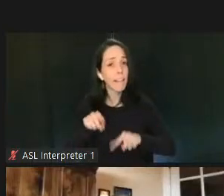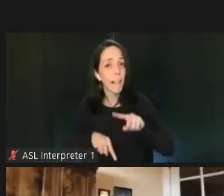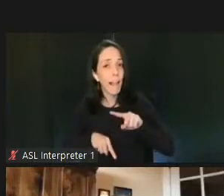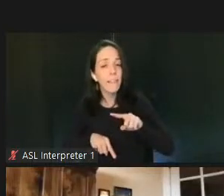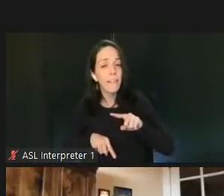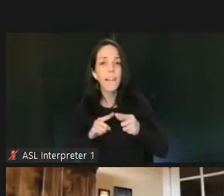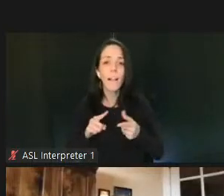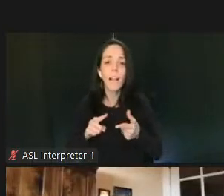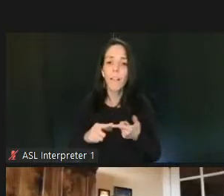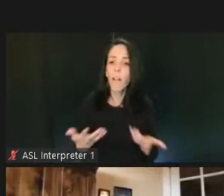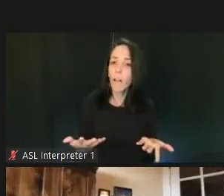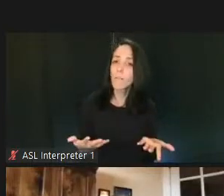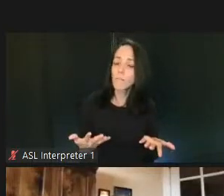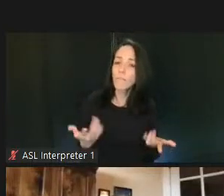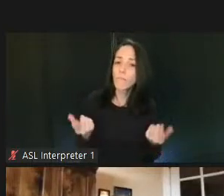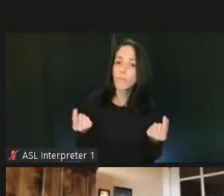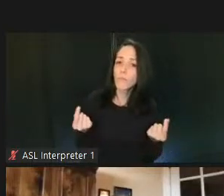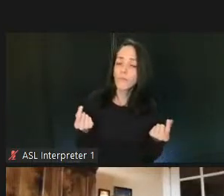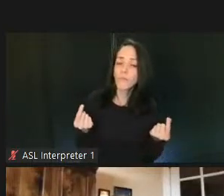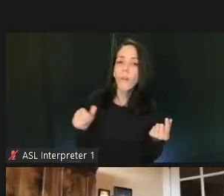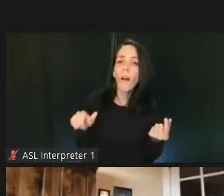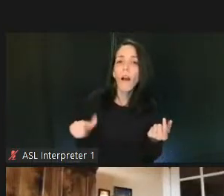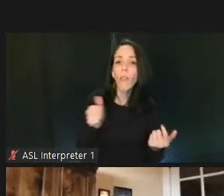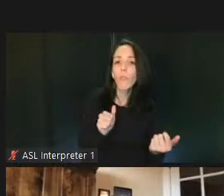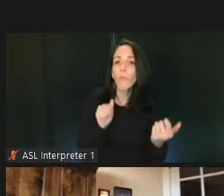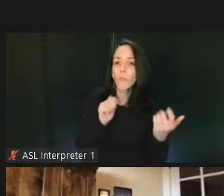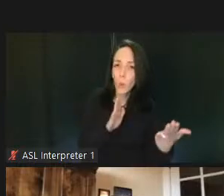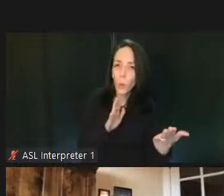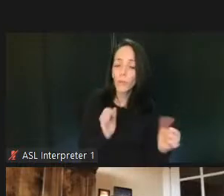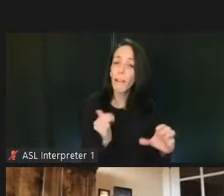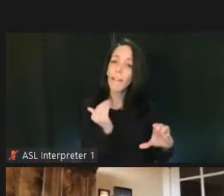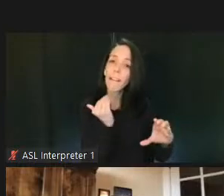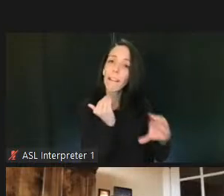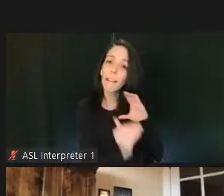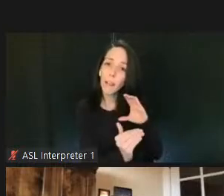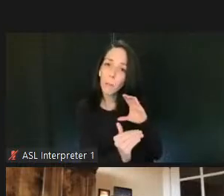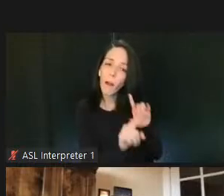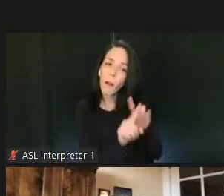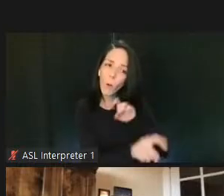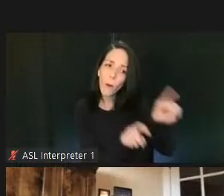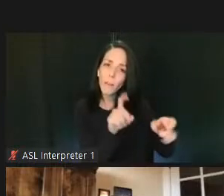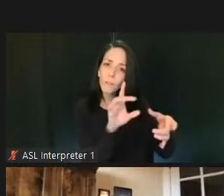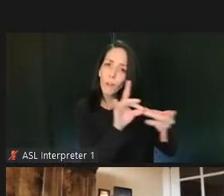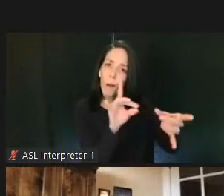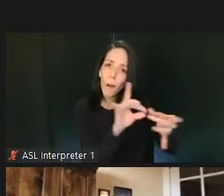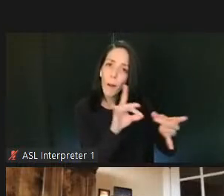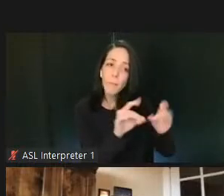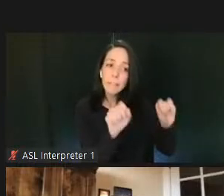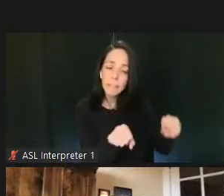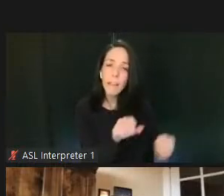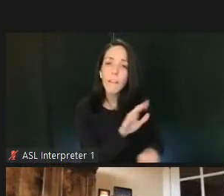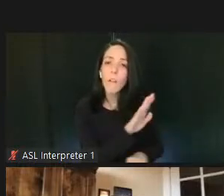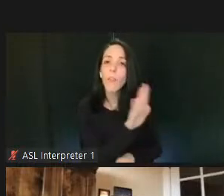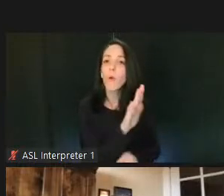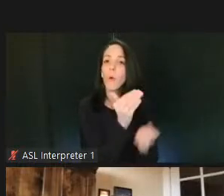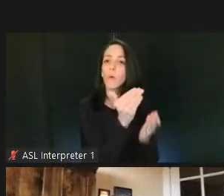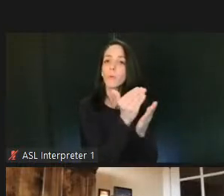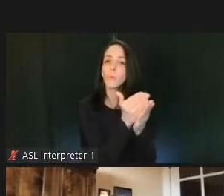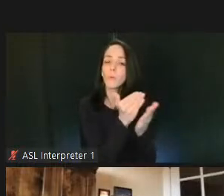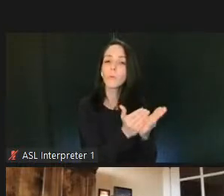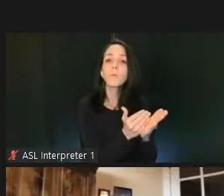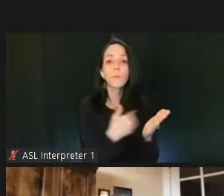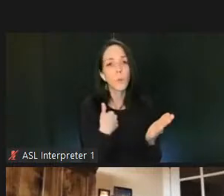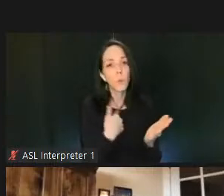would also encourage email communication of questions or comments, and we'll post those on